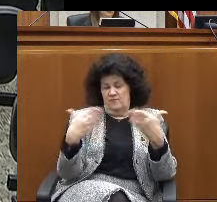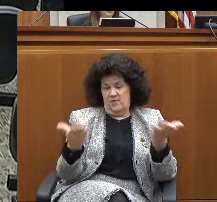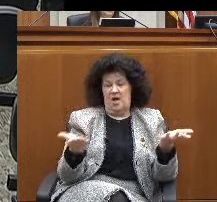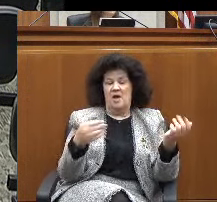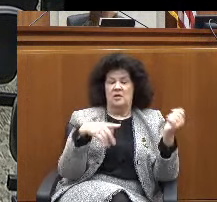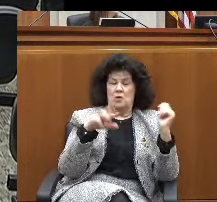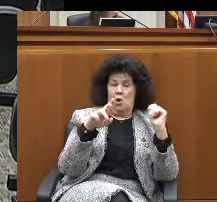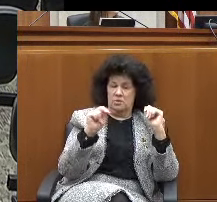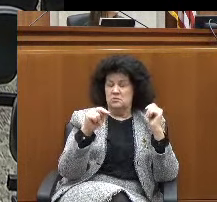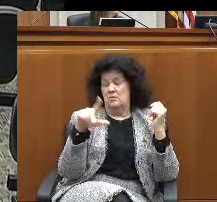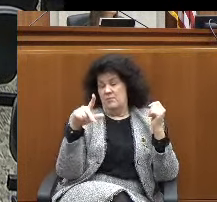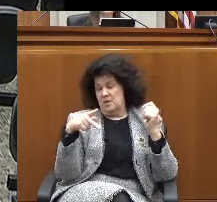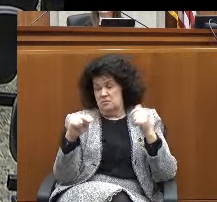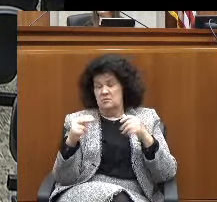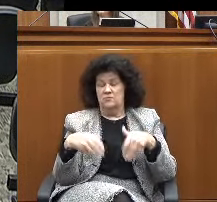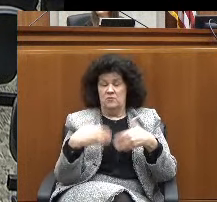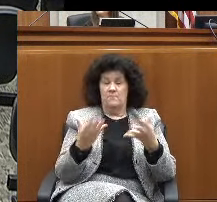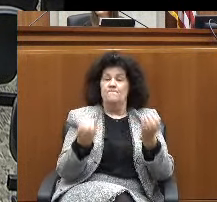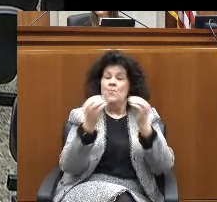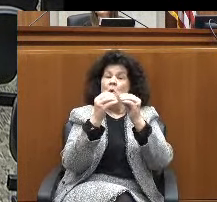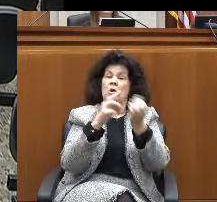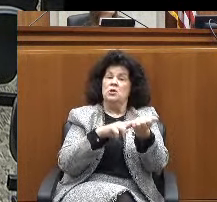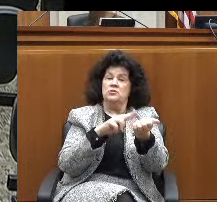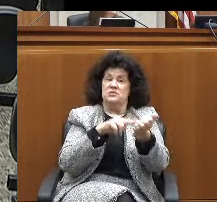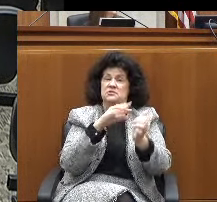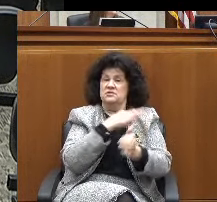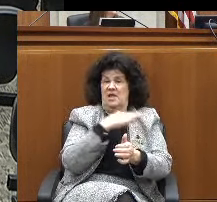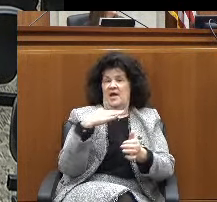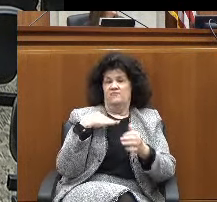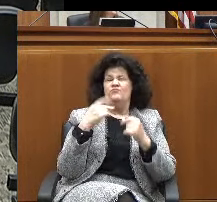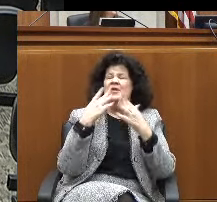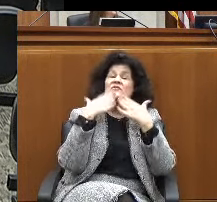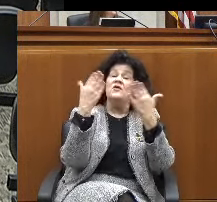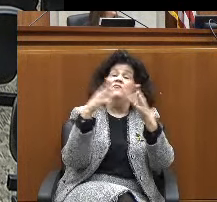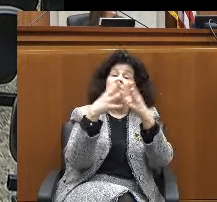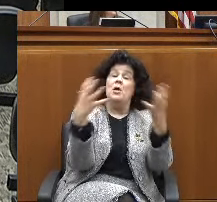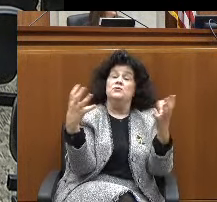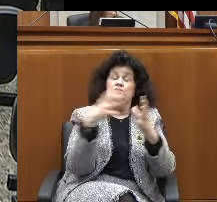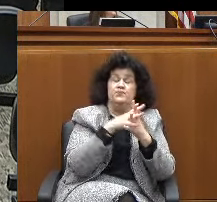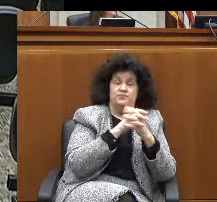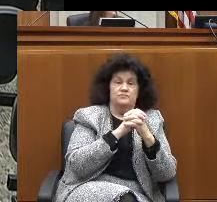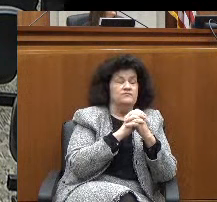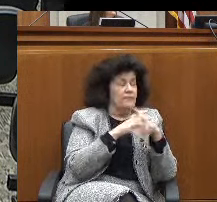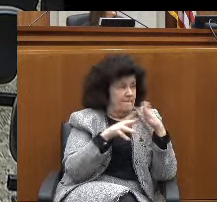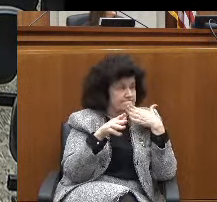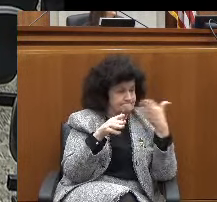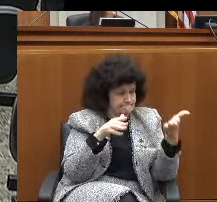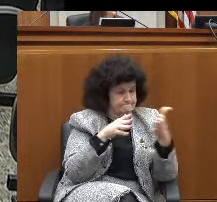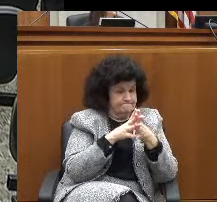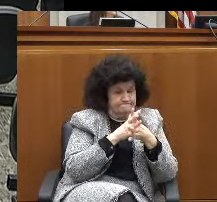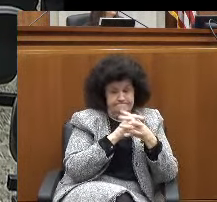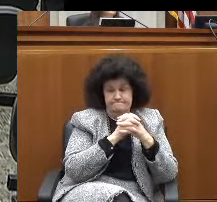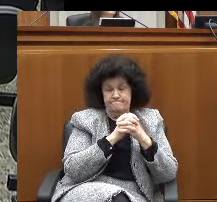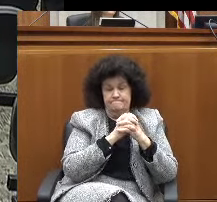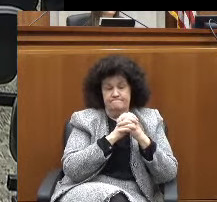provide opportunities for increasing our medical nursing staff. Thank you very much. Thank you.